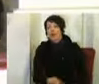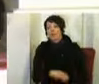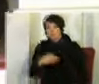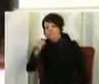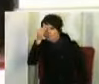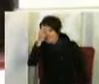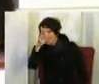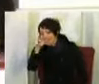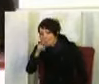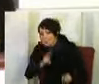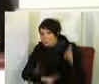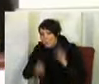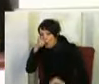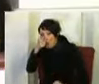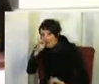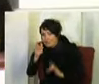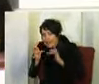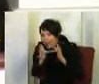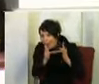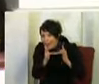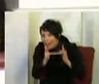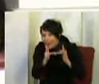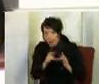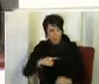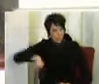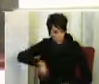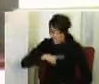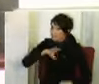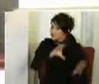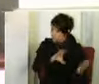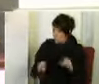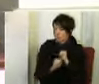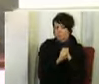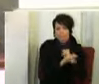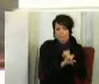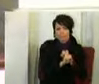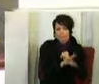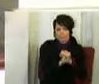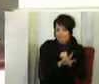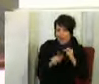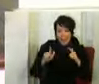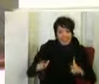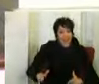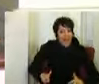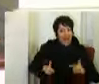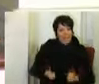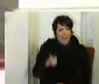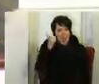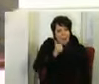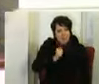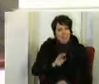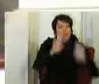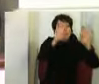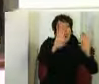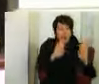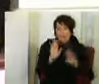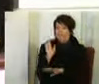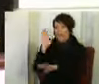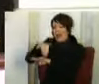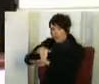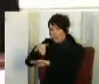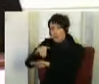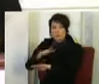us live on the internet this morning. We broadcast our services live every Sunday morning and every Sunday afternoon, and we know that many people from around the